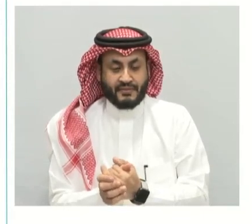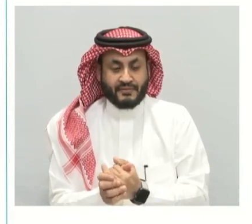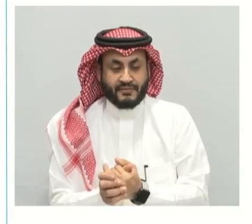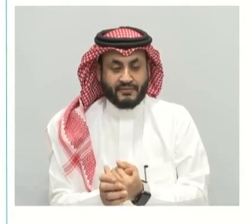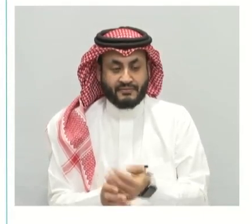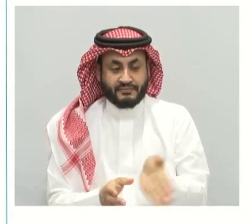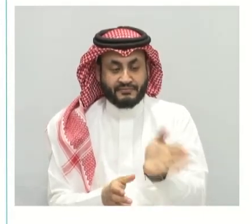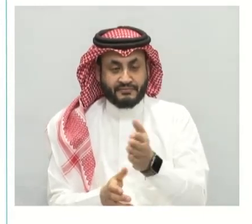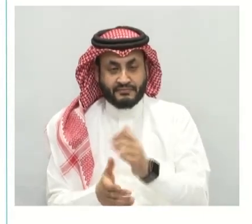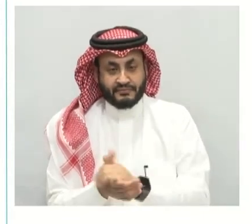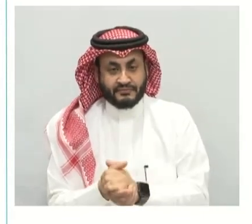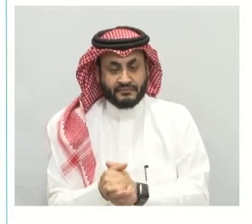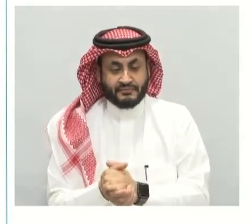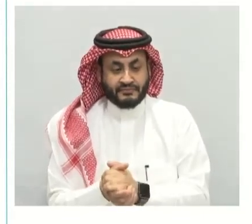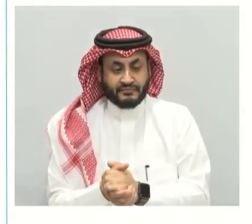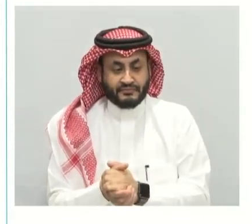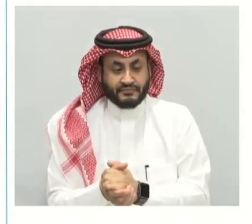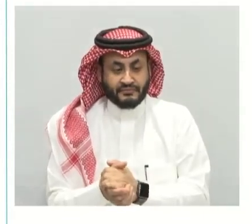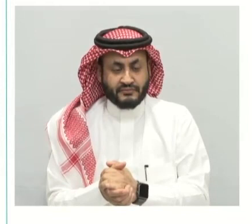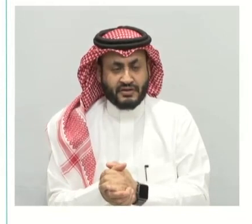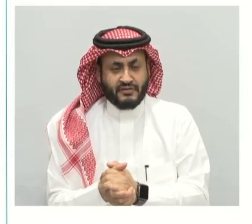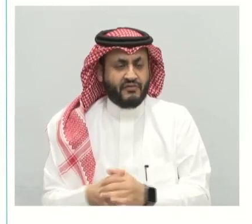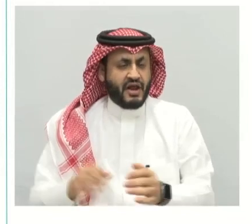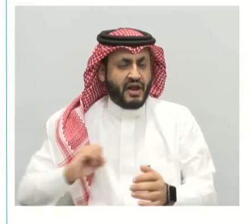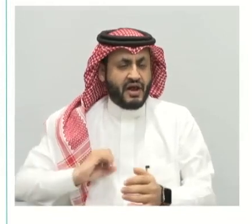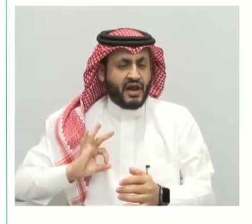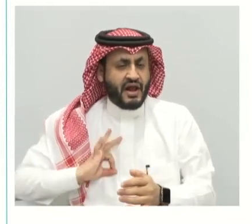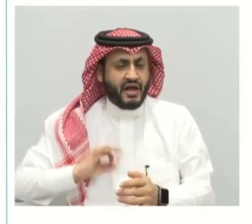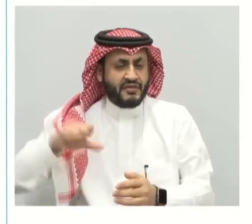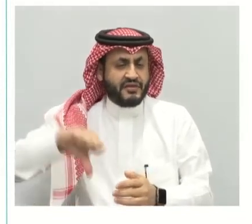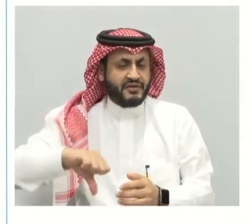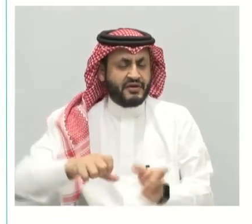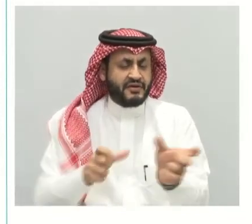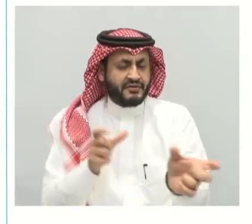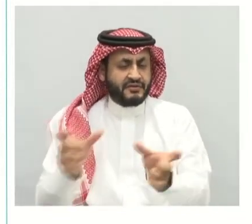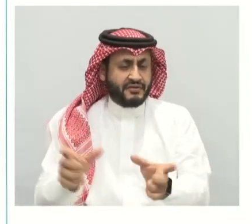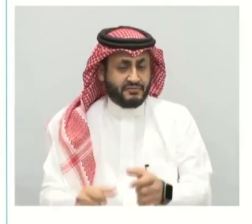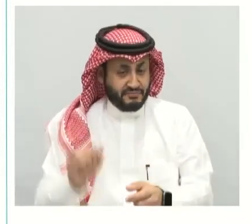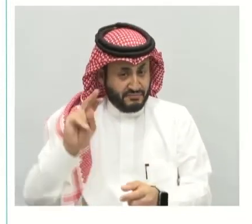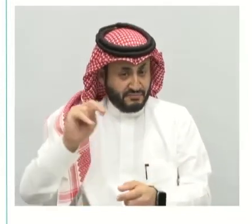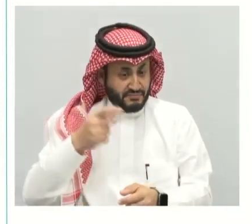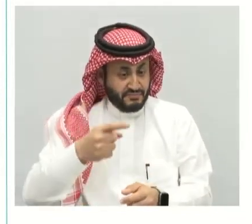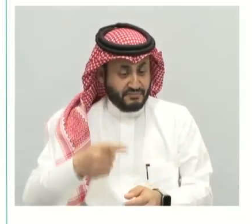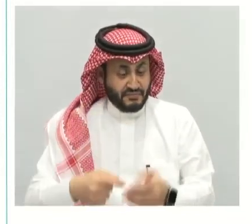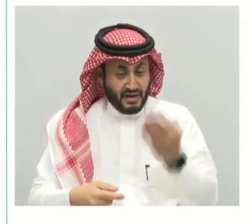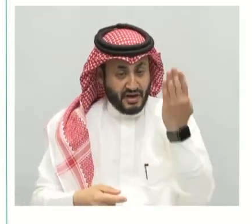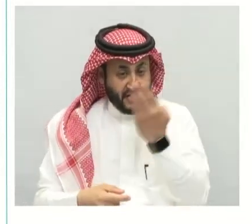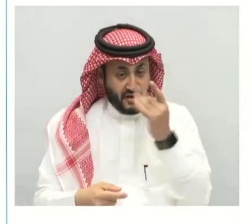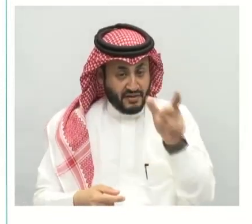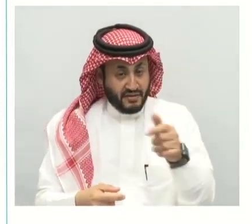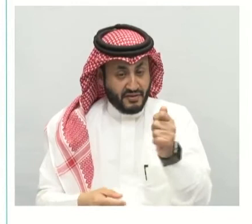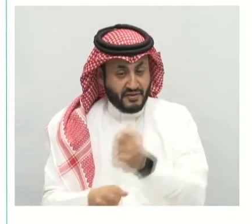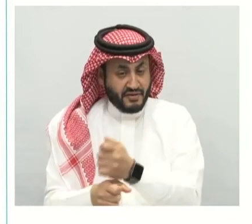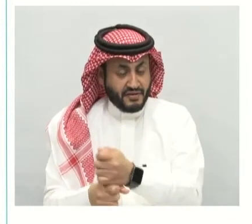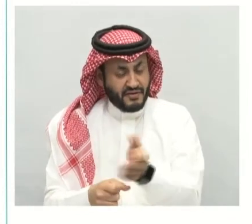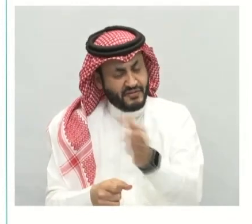questions. Also, we write about the likes and dislike using gerund. So here we said that read those verbs and write